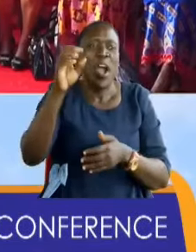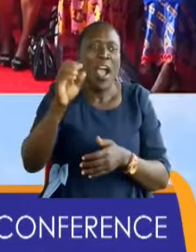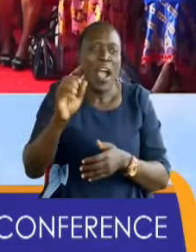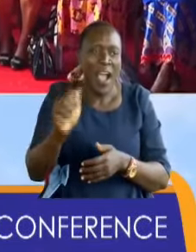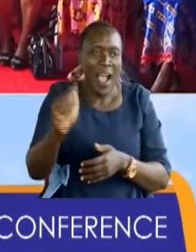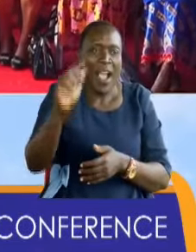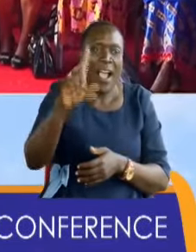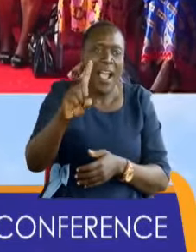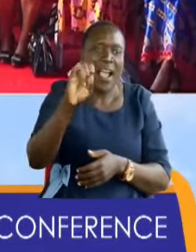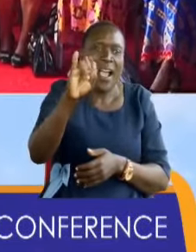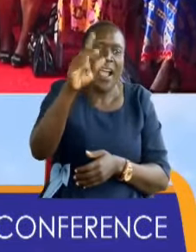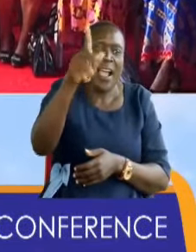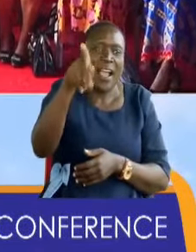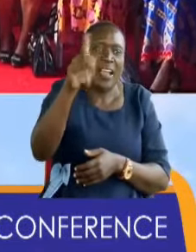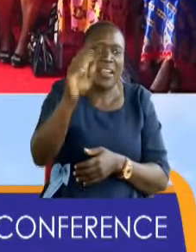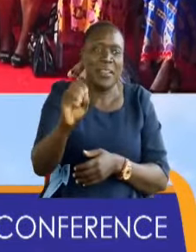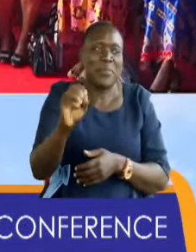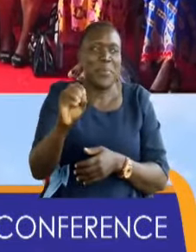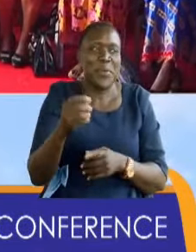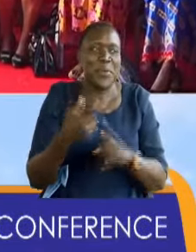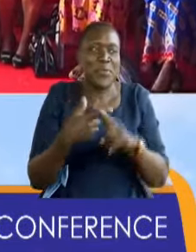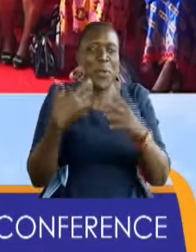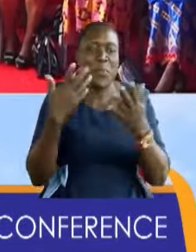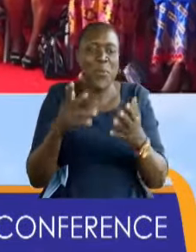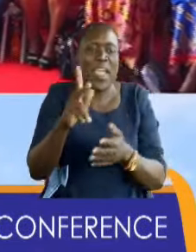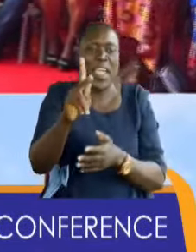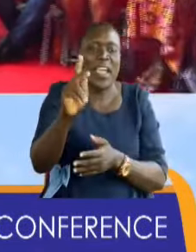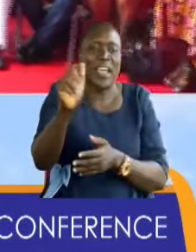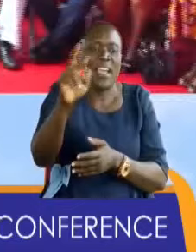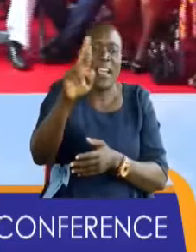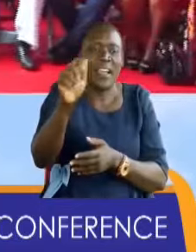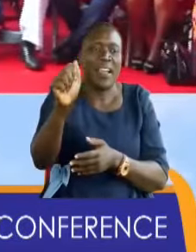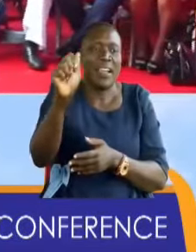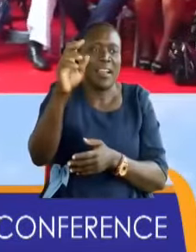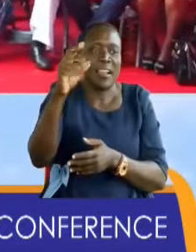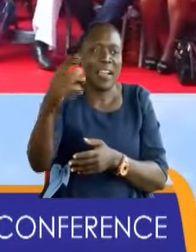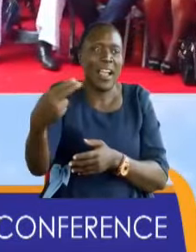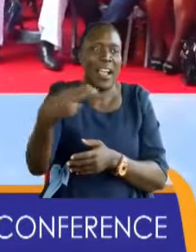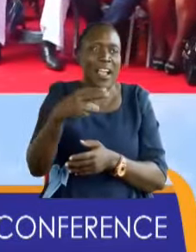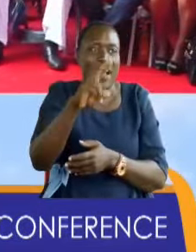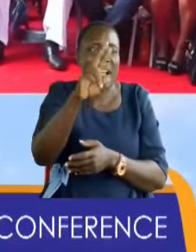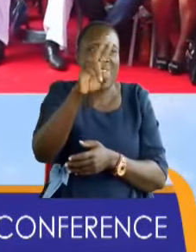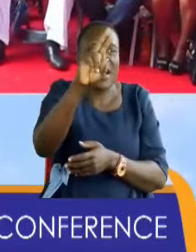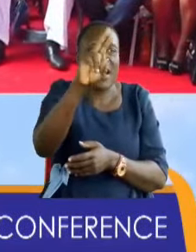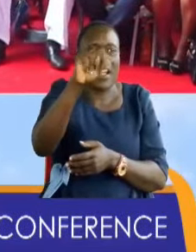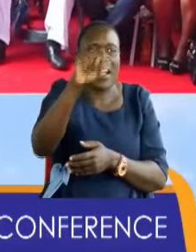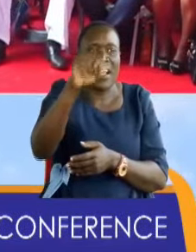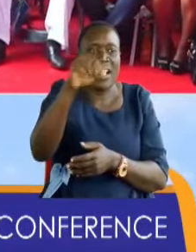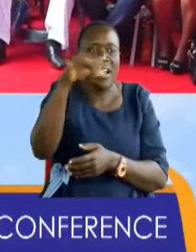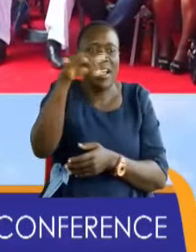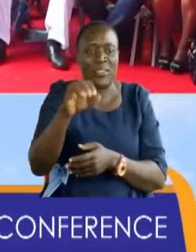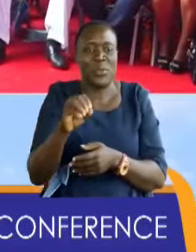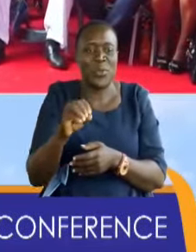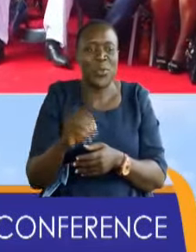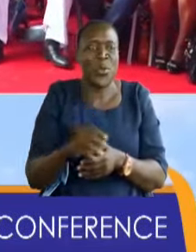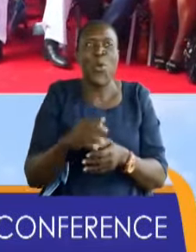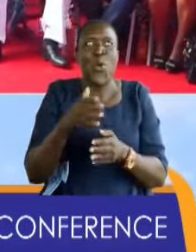Adipo, the MP for Krachuanyo. Okwome Ngamaber, Munyasai Malielo Moos.